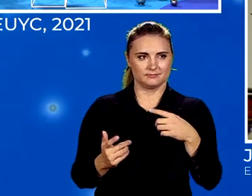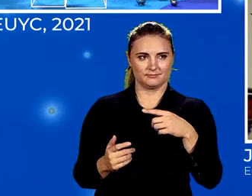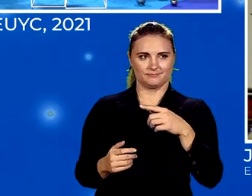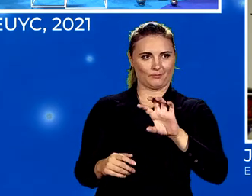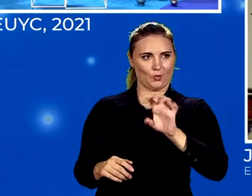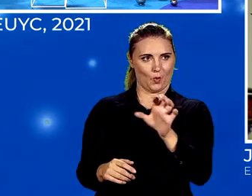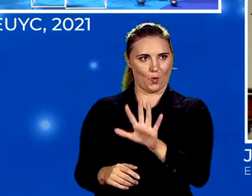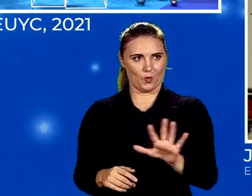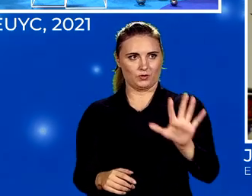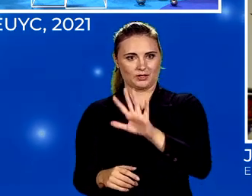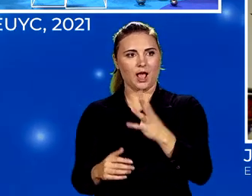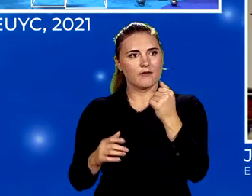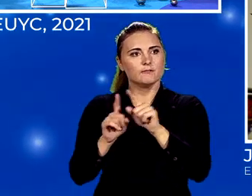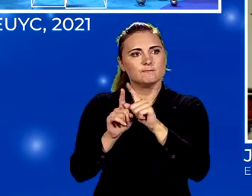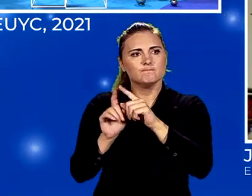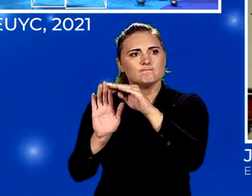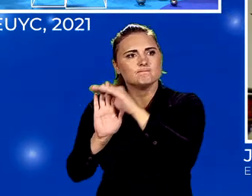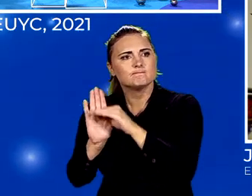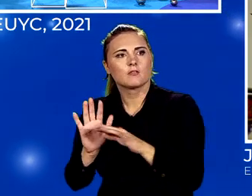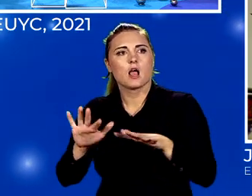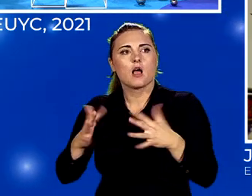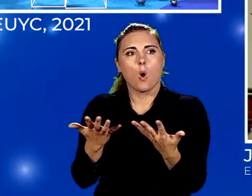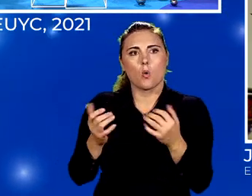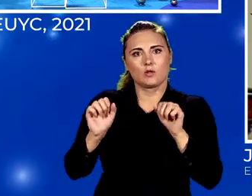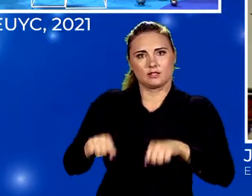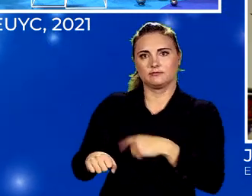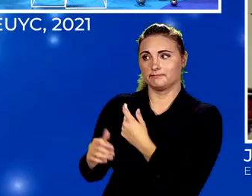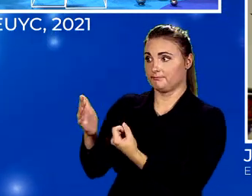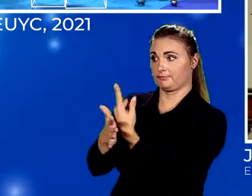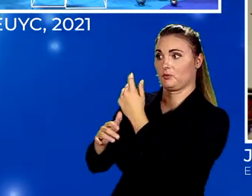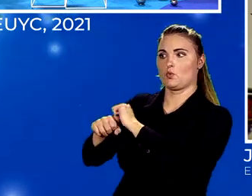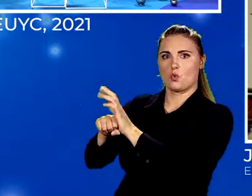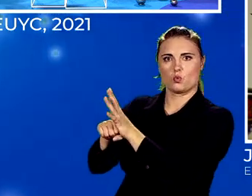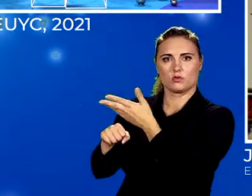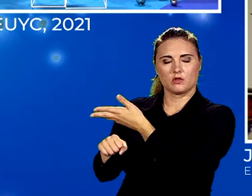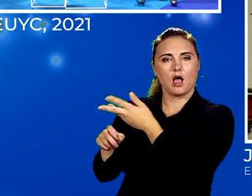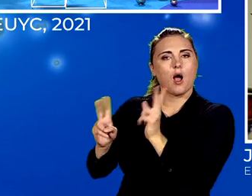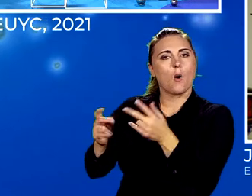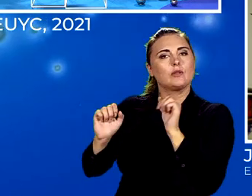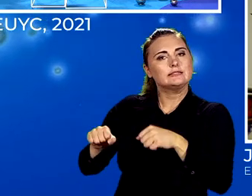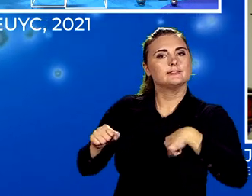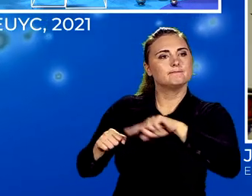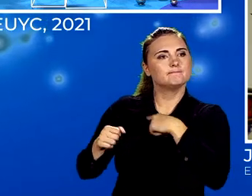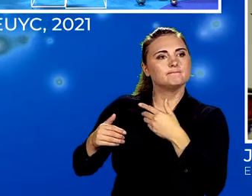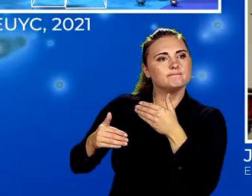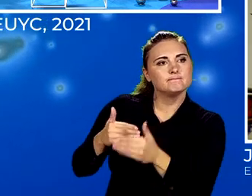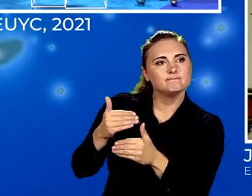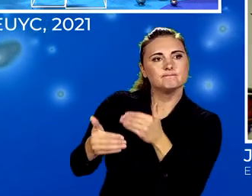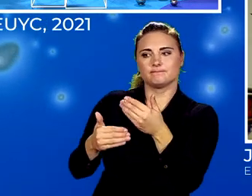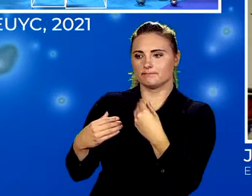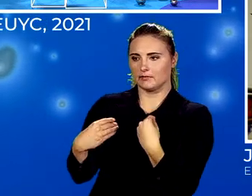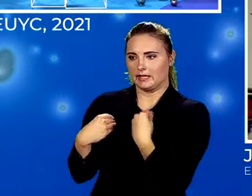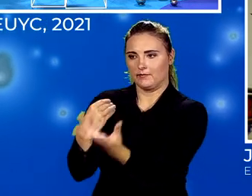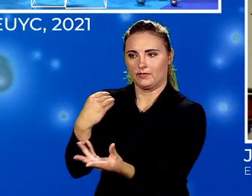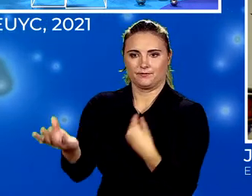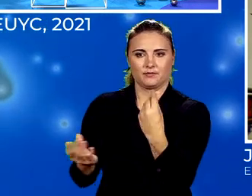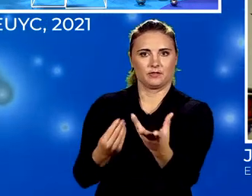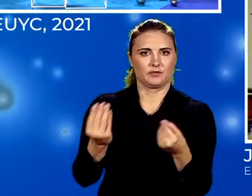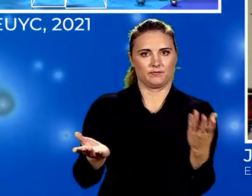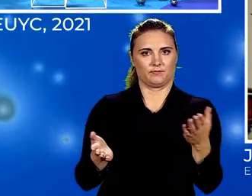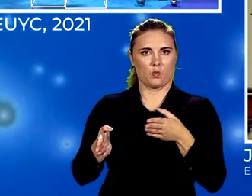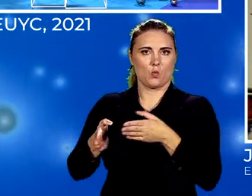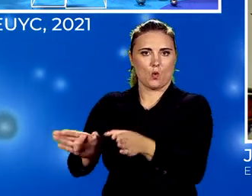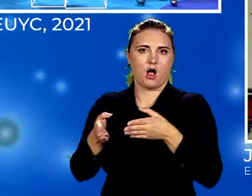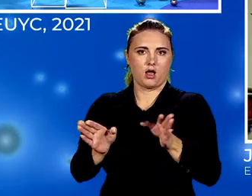know, how to address COVID-specific and sanitary crisis-specific situations, some member states have